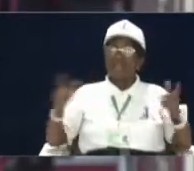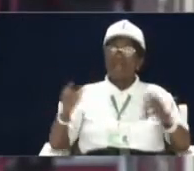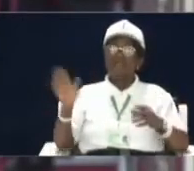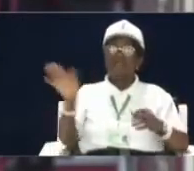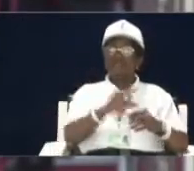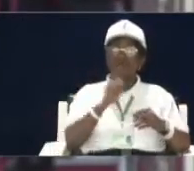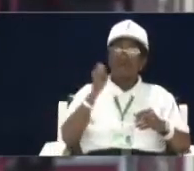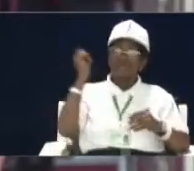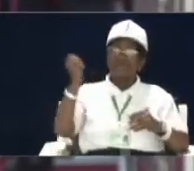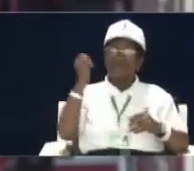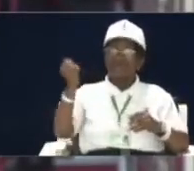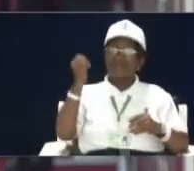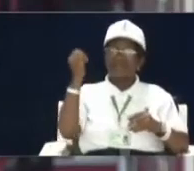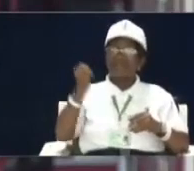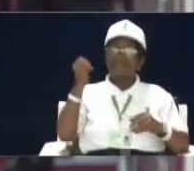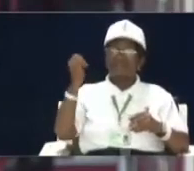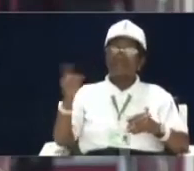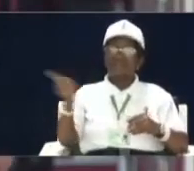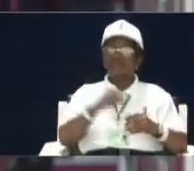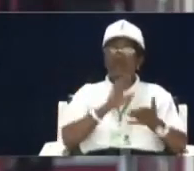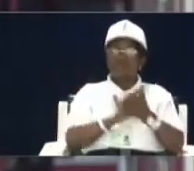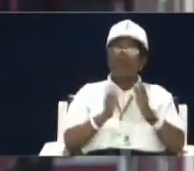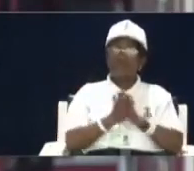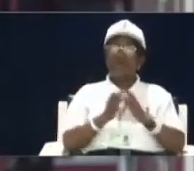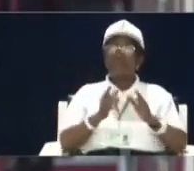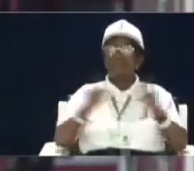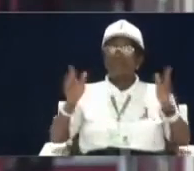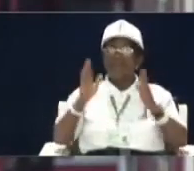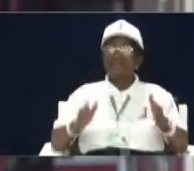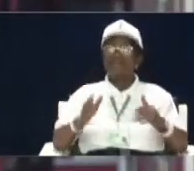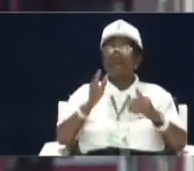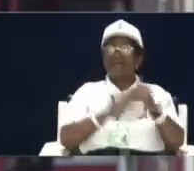evangelism, you become larger than unanswered prayers.